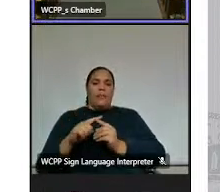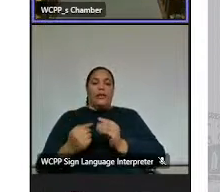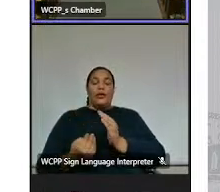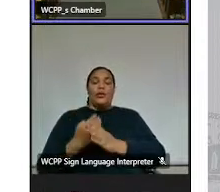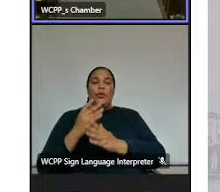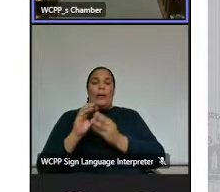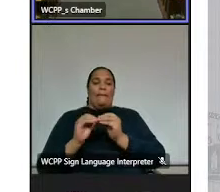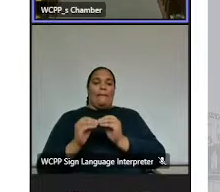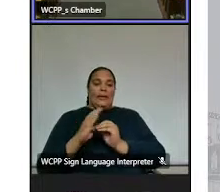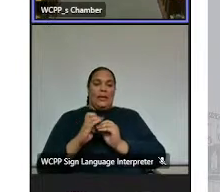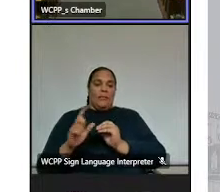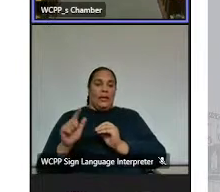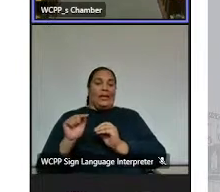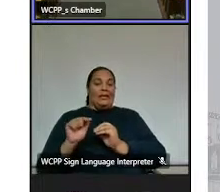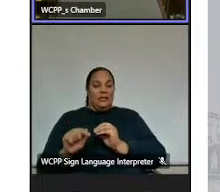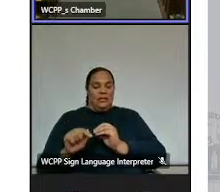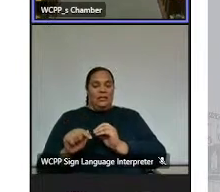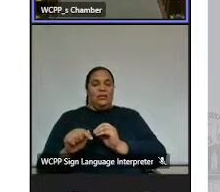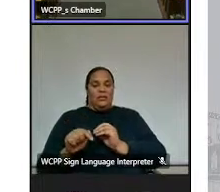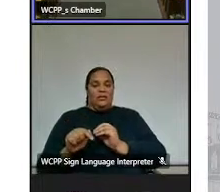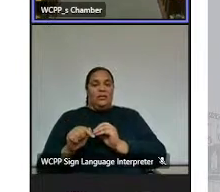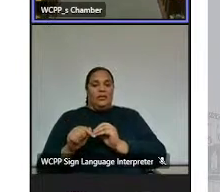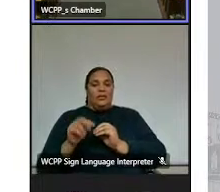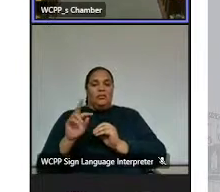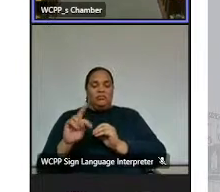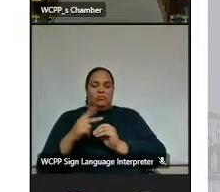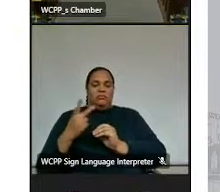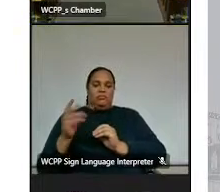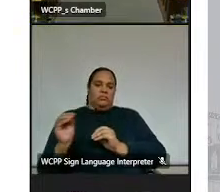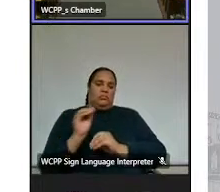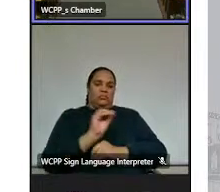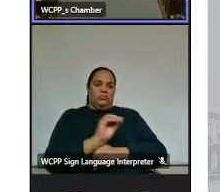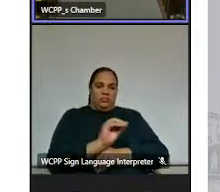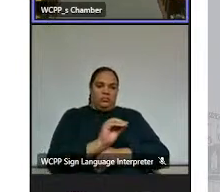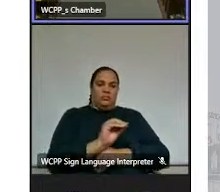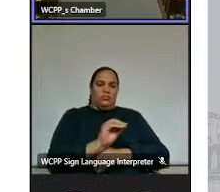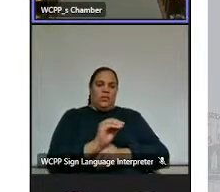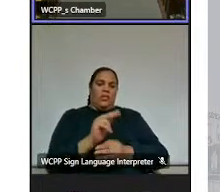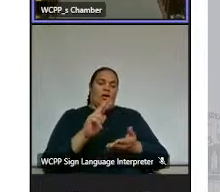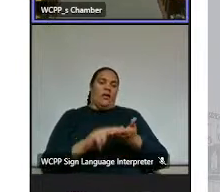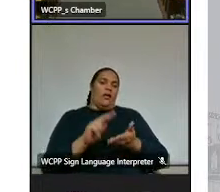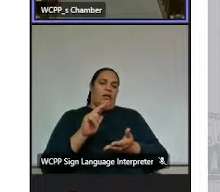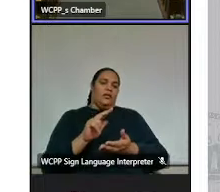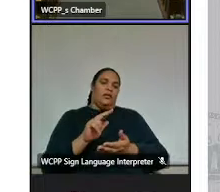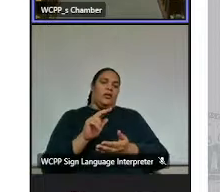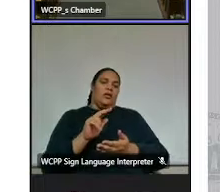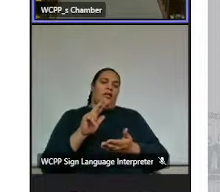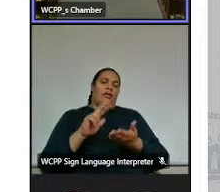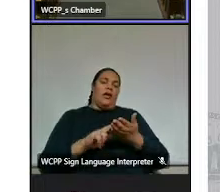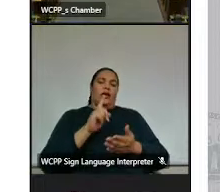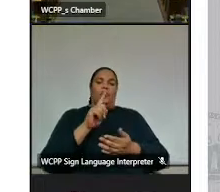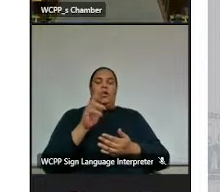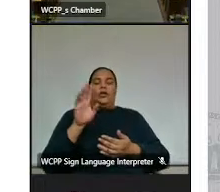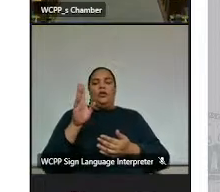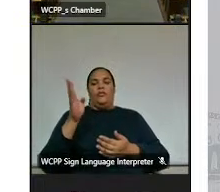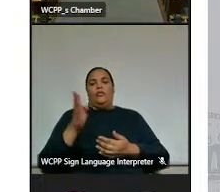which is a new amended bill, is therefore replaces that Act 1 of